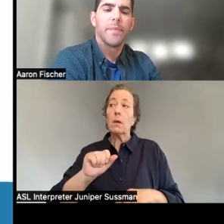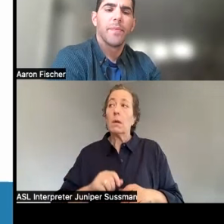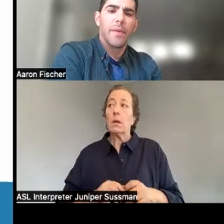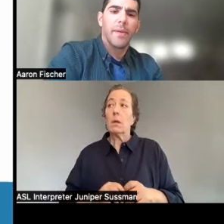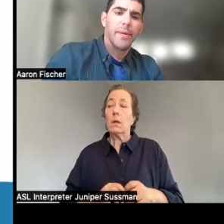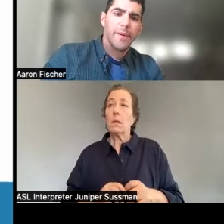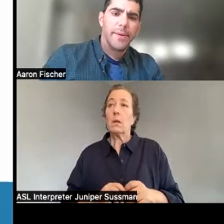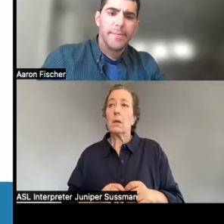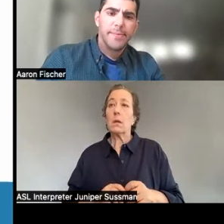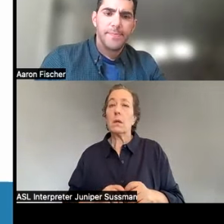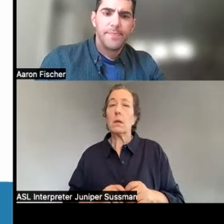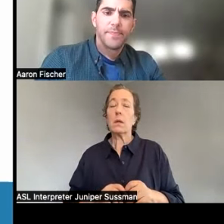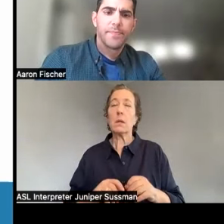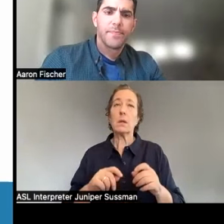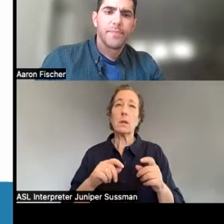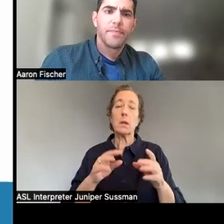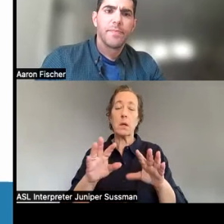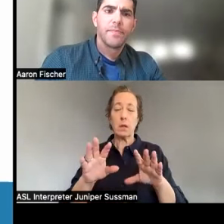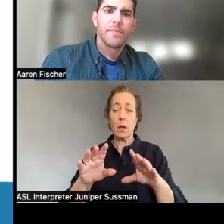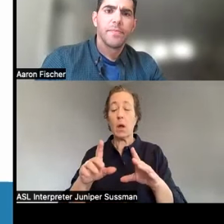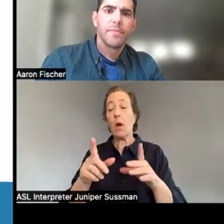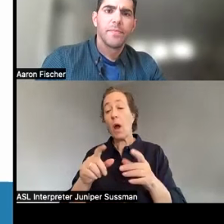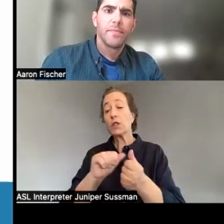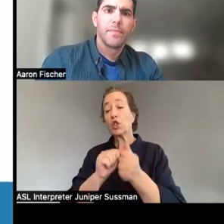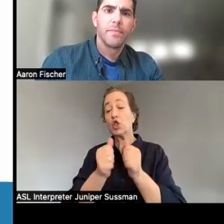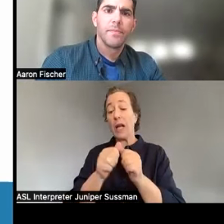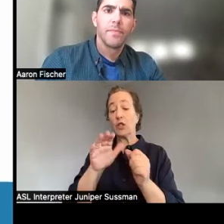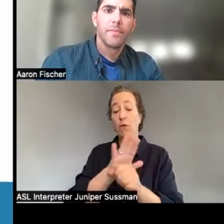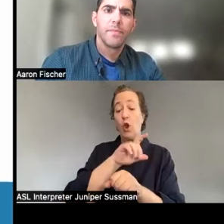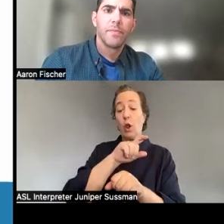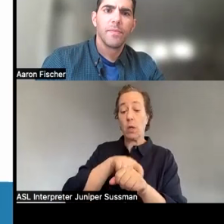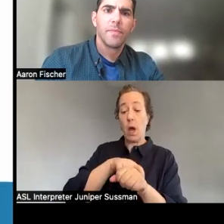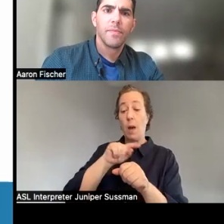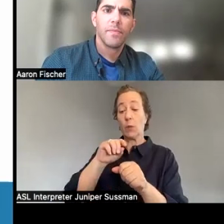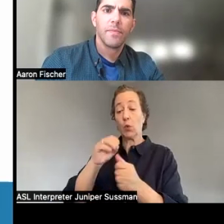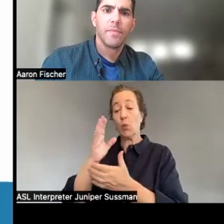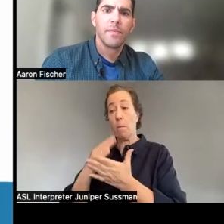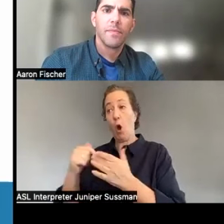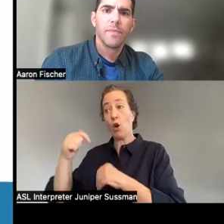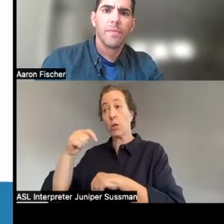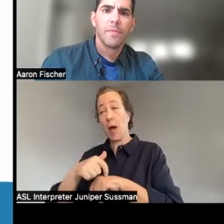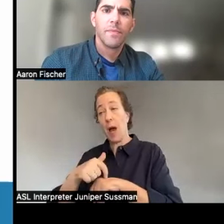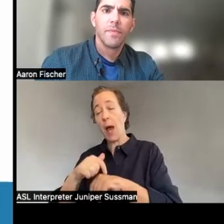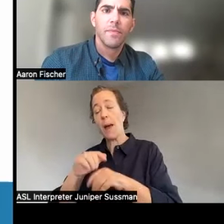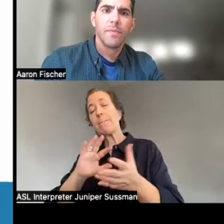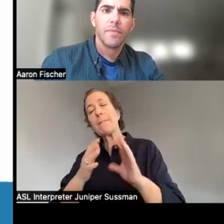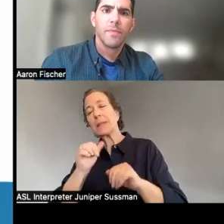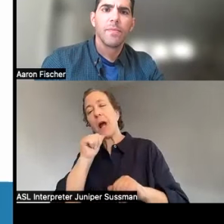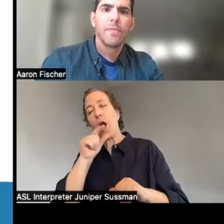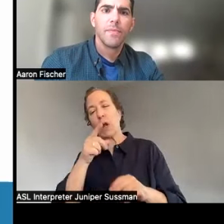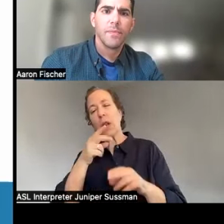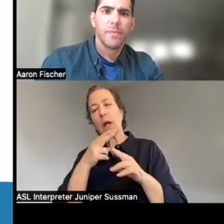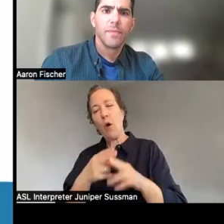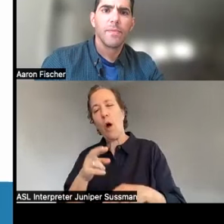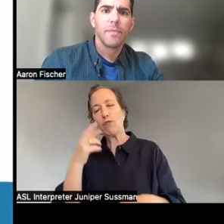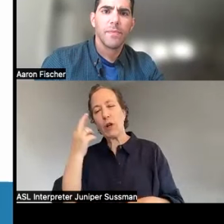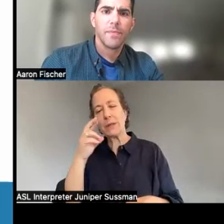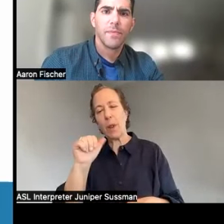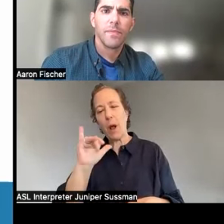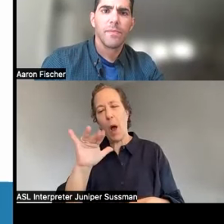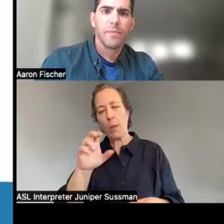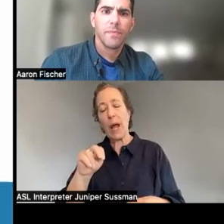changing a full-time job to a part-time job is not normally required as a reasonable accommodation, the employer could choose to do it, but